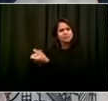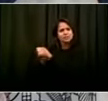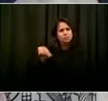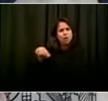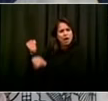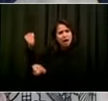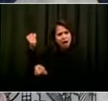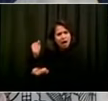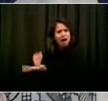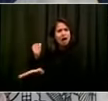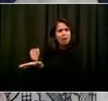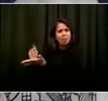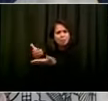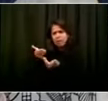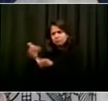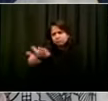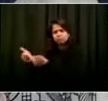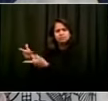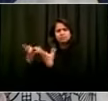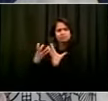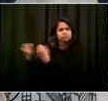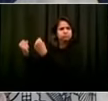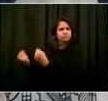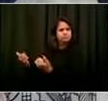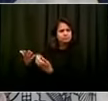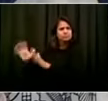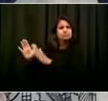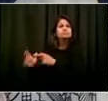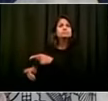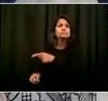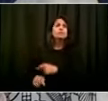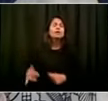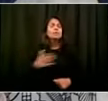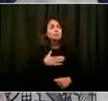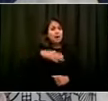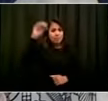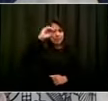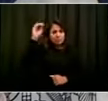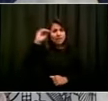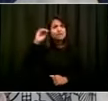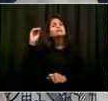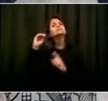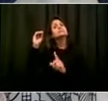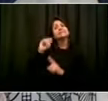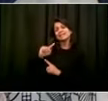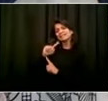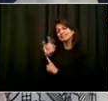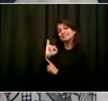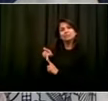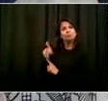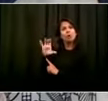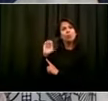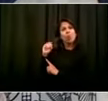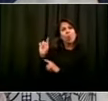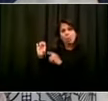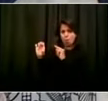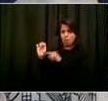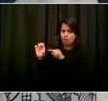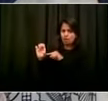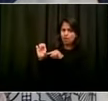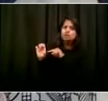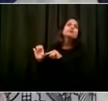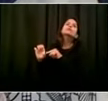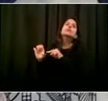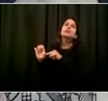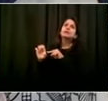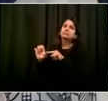point of view, this is the best usable measure. Census tracts are interesting but very hard for people to make sense of. I think one of the things the governor